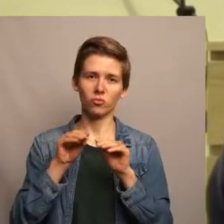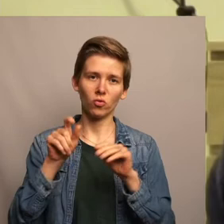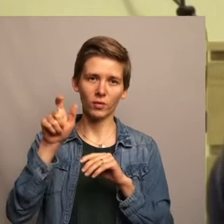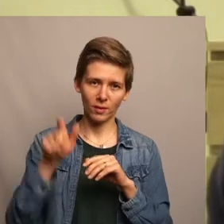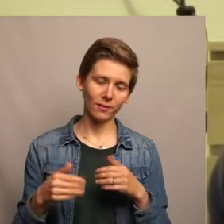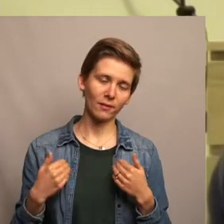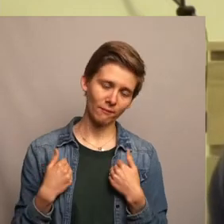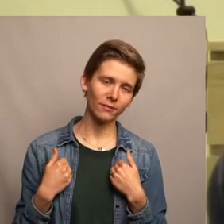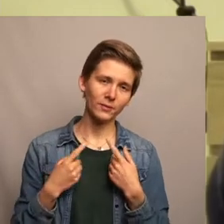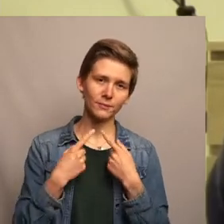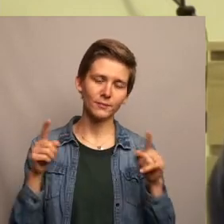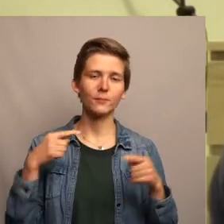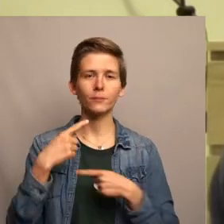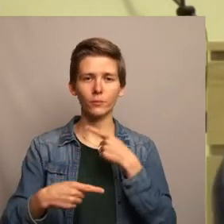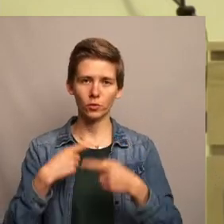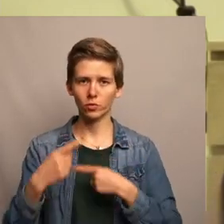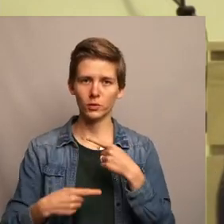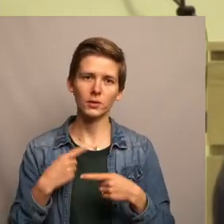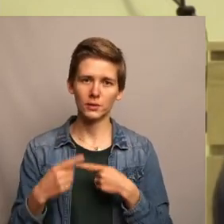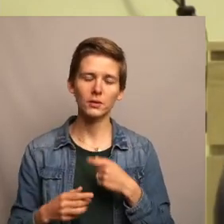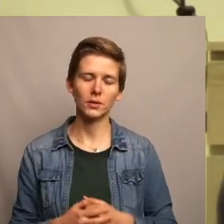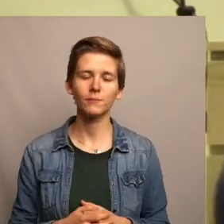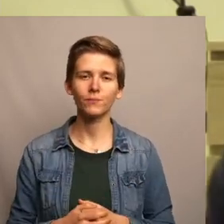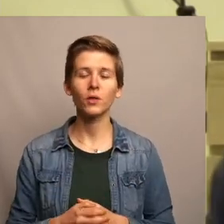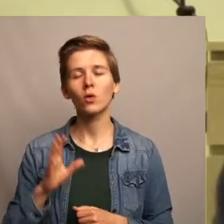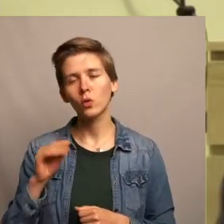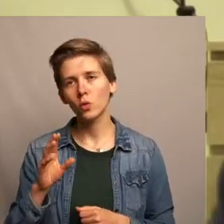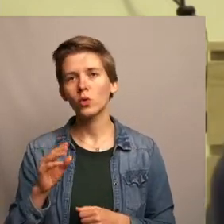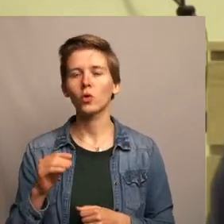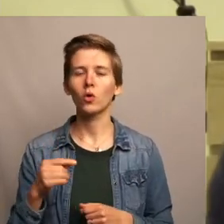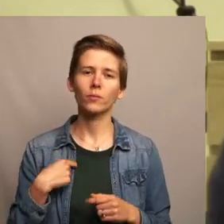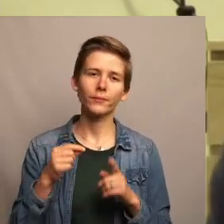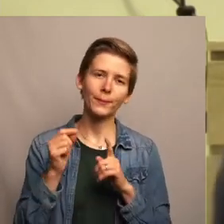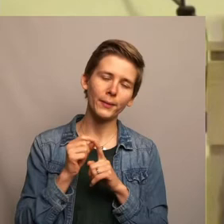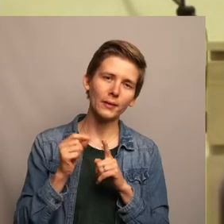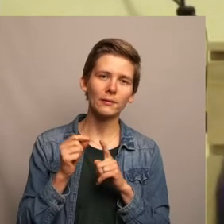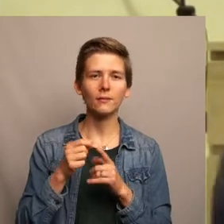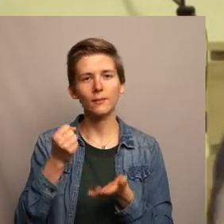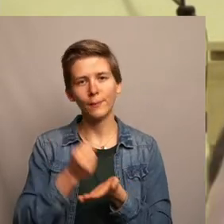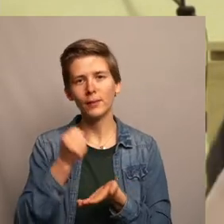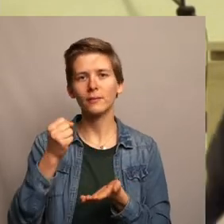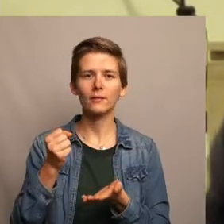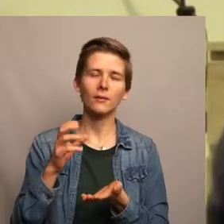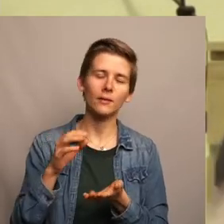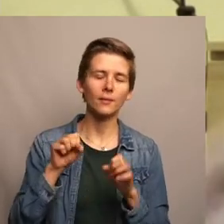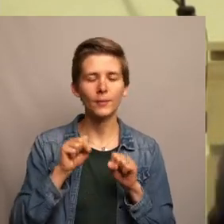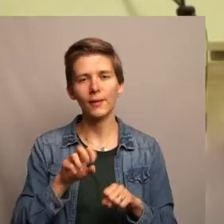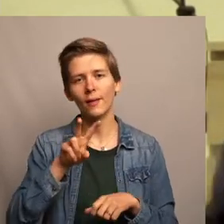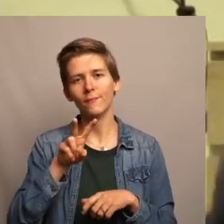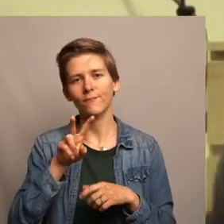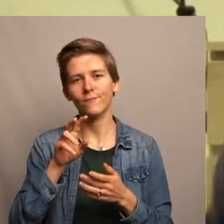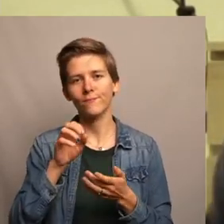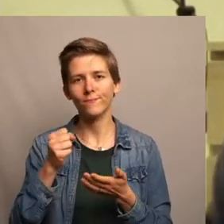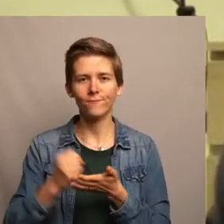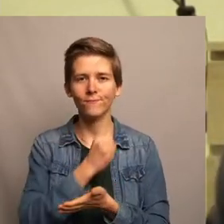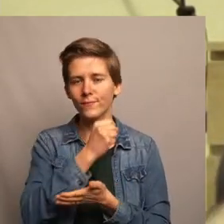process to come in. There is, of course, as a Pakistani passport holder, there is a process of applying for visa, proving that